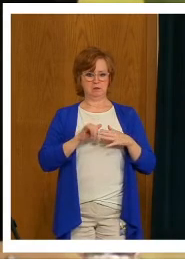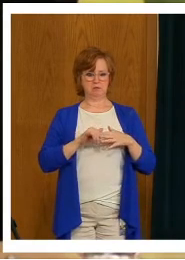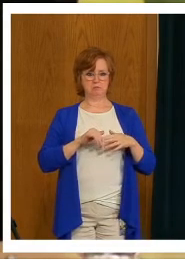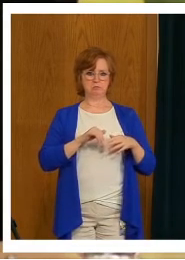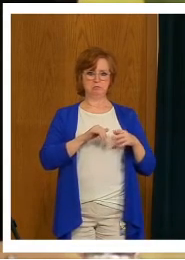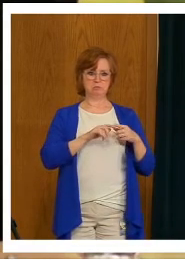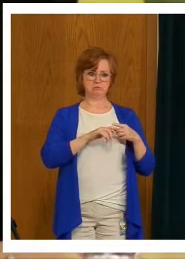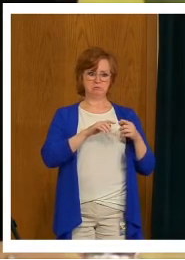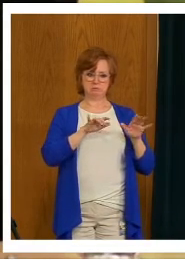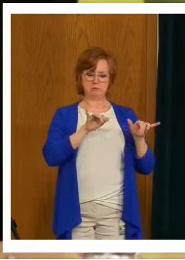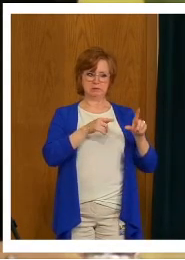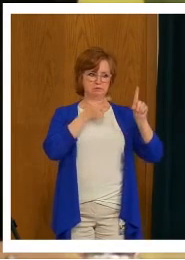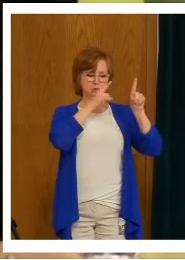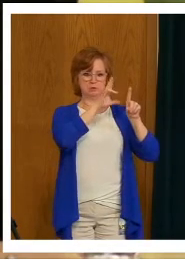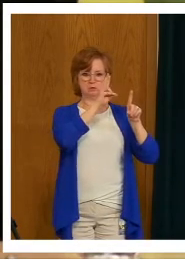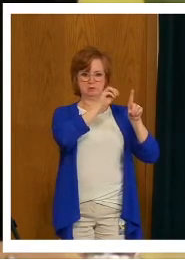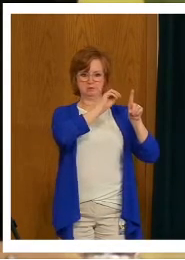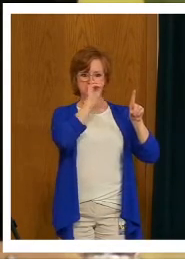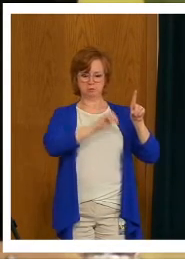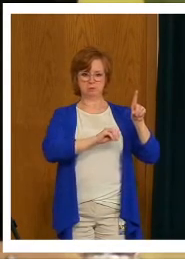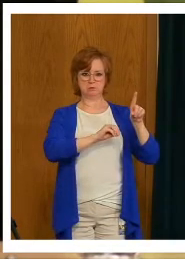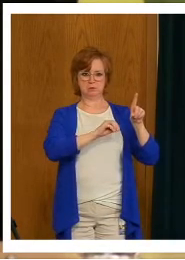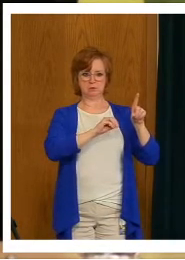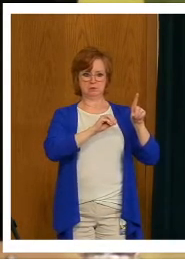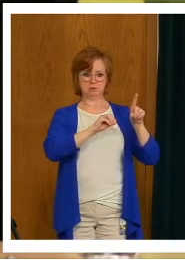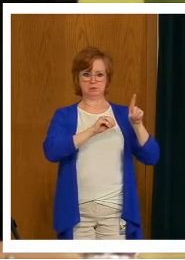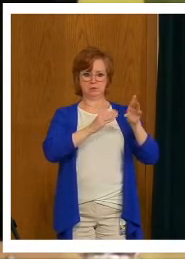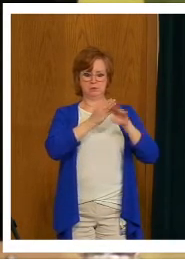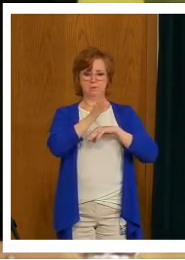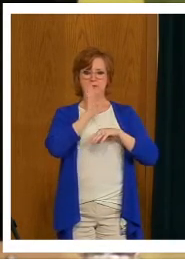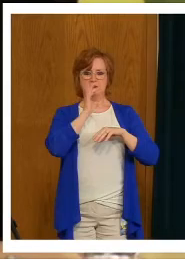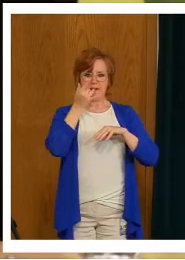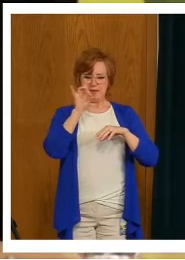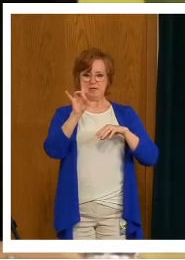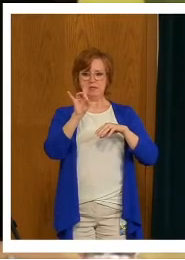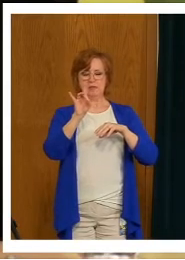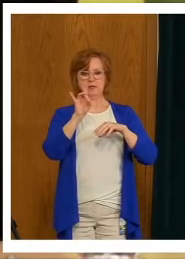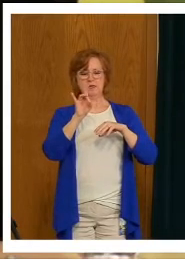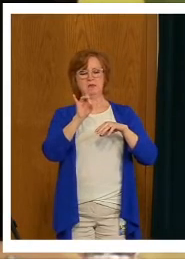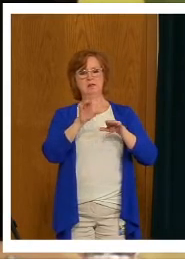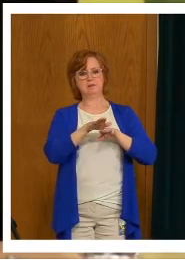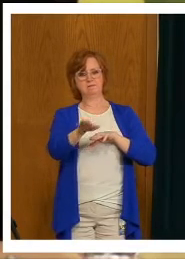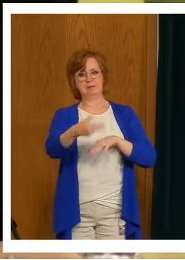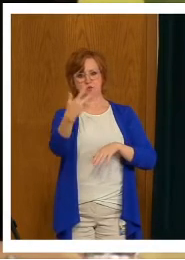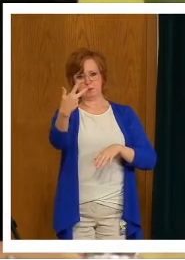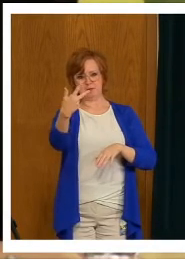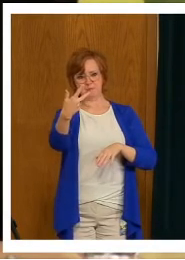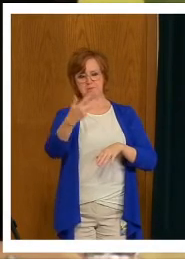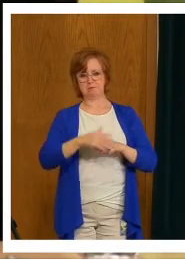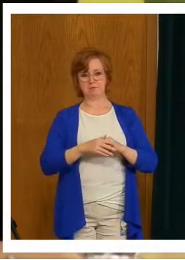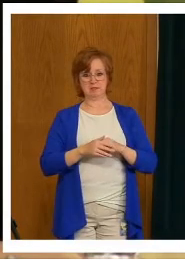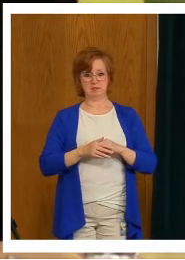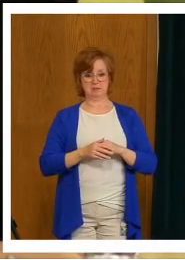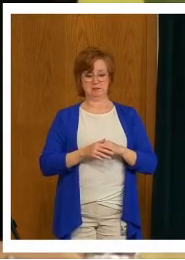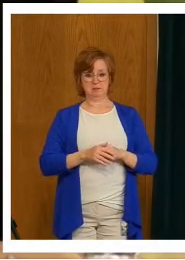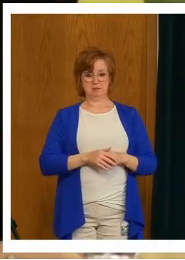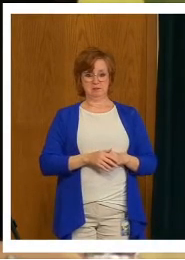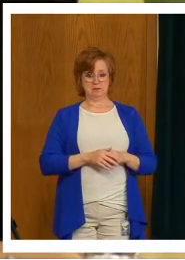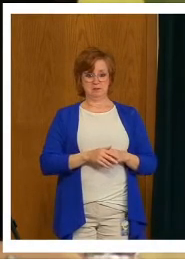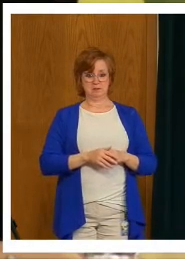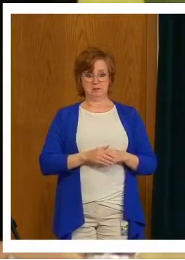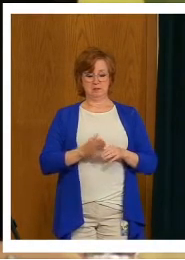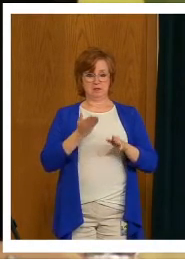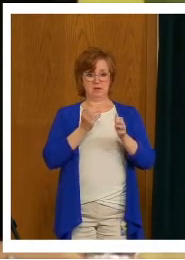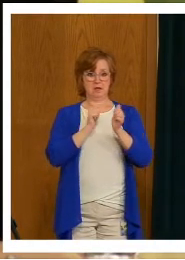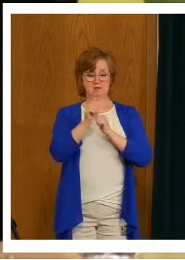of adults 18 and over will move us into phase 3. The only conversation that we'll have between now and that point in time is how large of